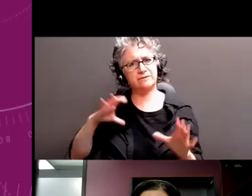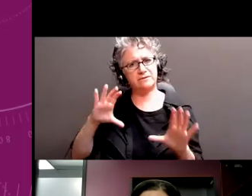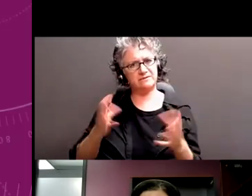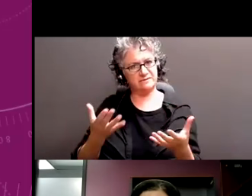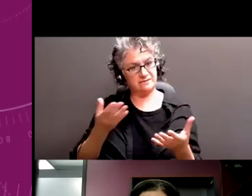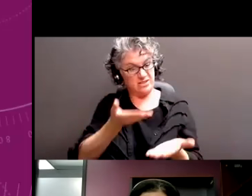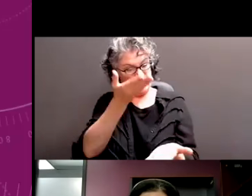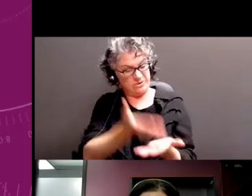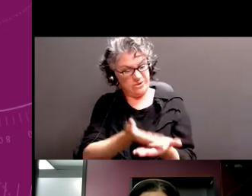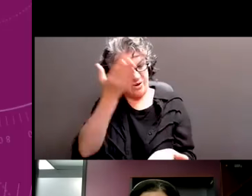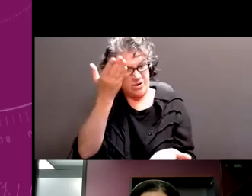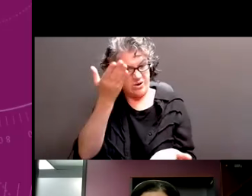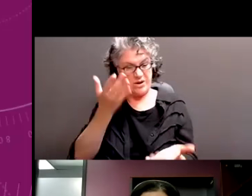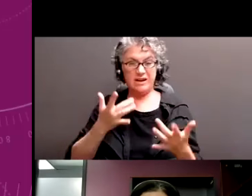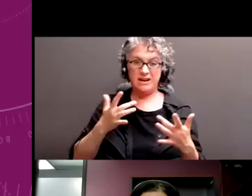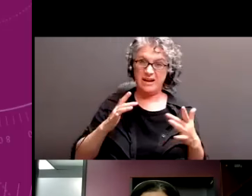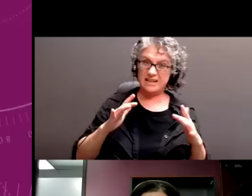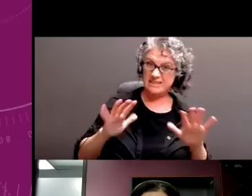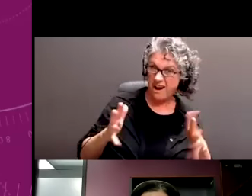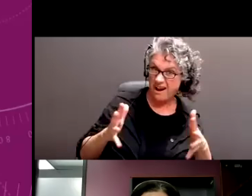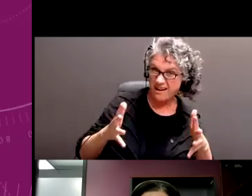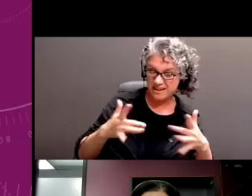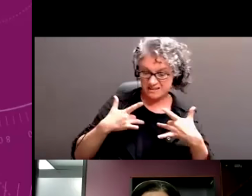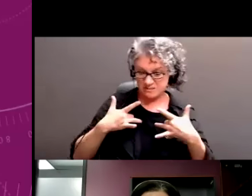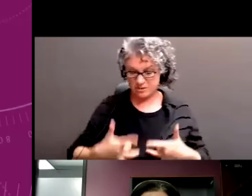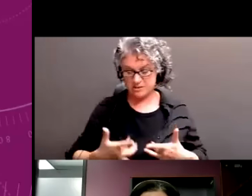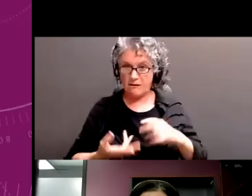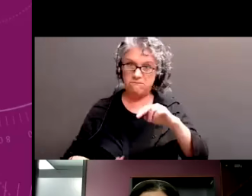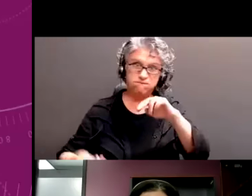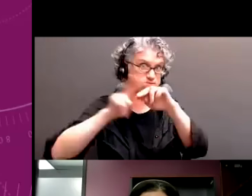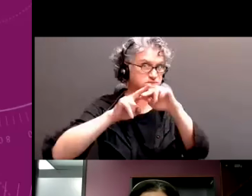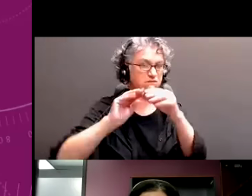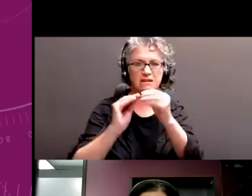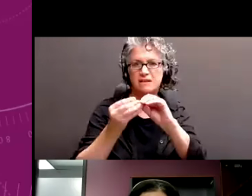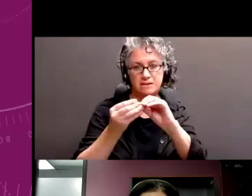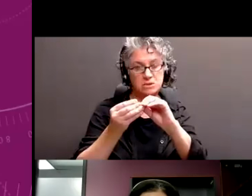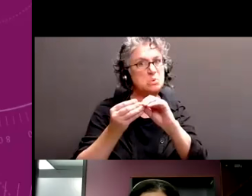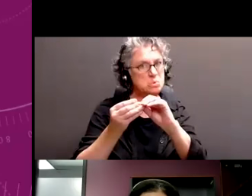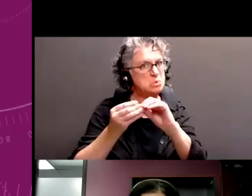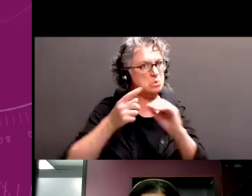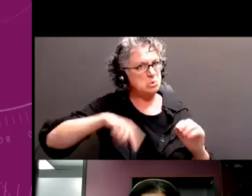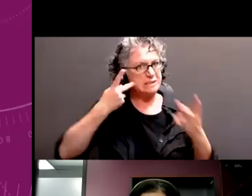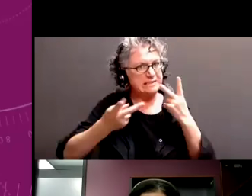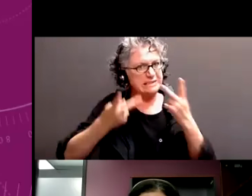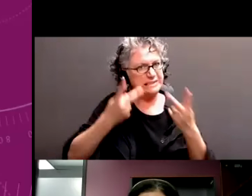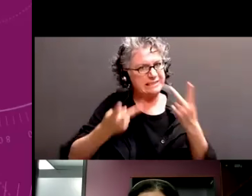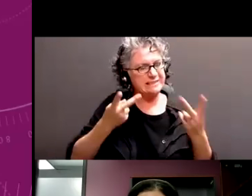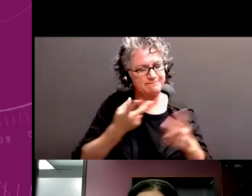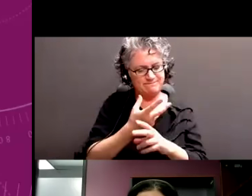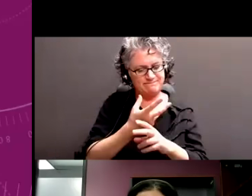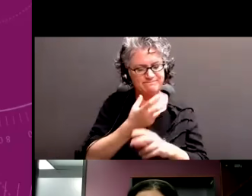of anxiety and depression. And that is definitely something that we're seeing through the senior safety line, where people are just